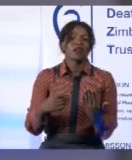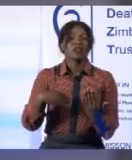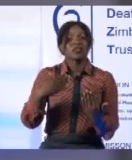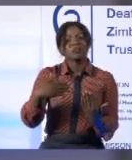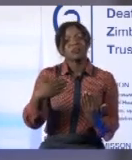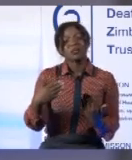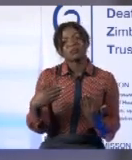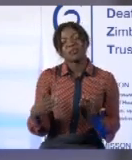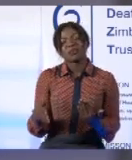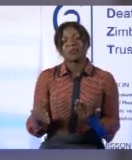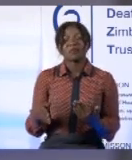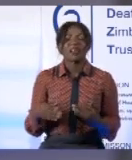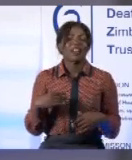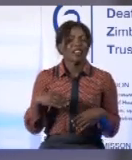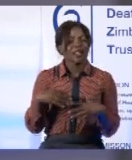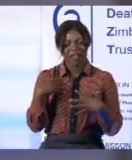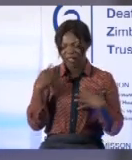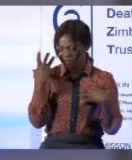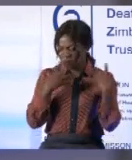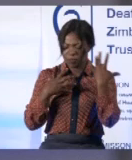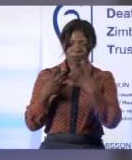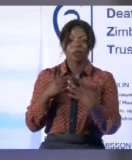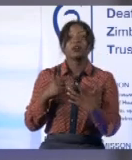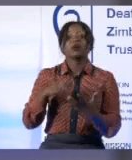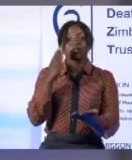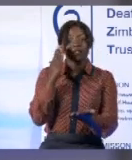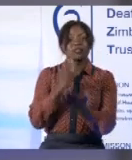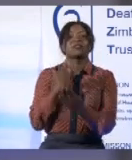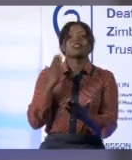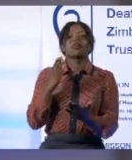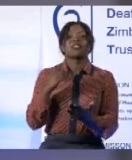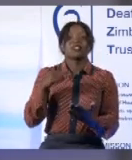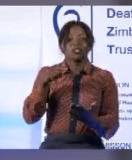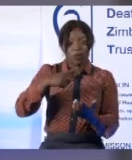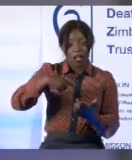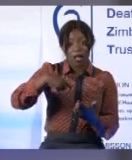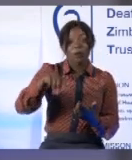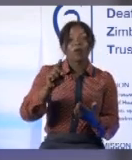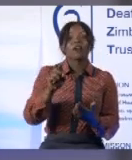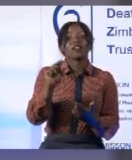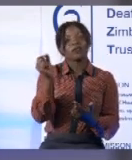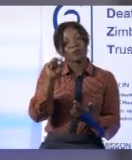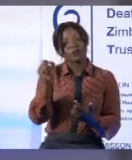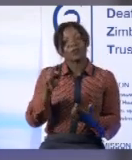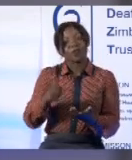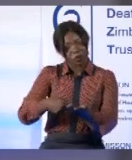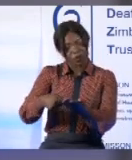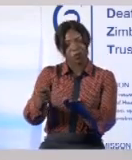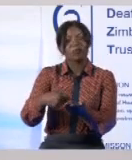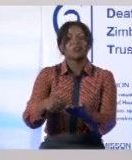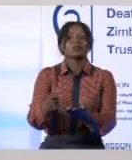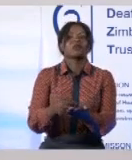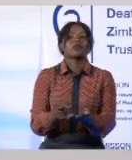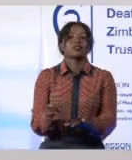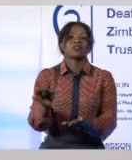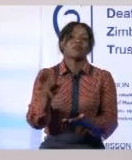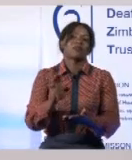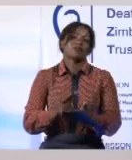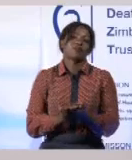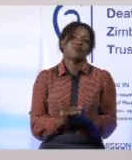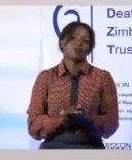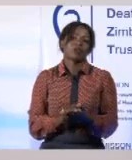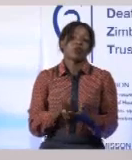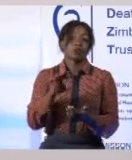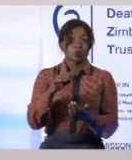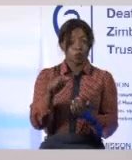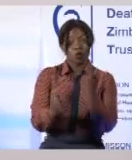Then I chose to do sex work. Raina akuchikoro, raina aripa Harare poly and rubadra school fees yake. So ari kuchikoro somewhere in Harare, uh-huh,